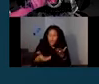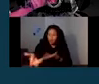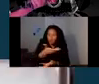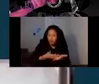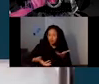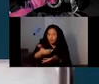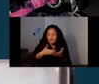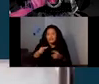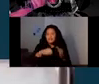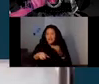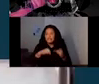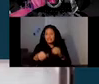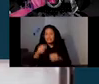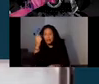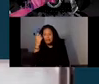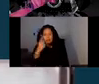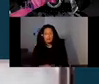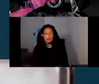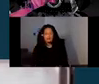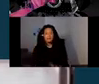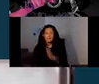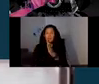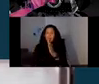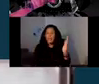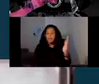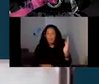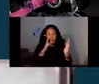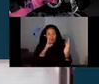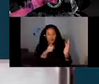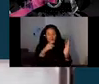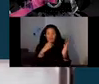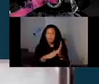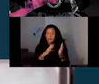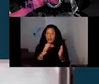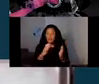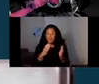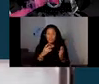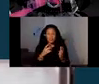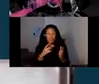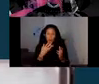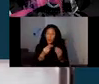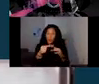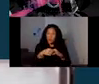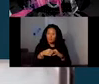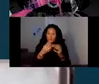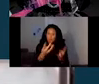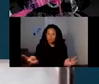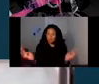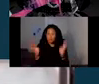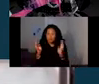latest scientific ideas. So on the left, you can see her at the dinner table, surrounded by their circle